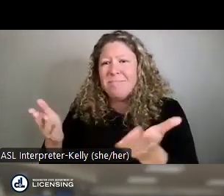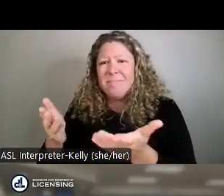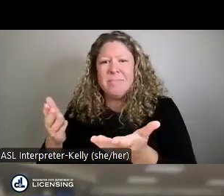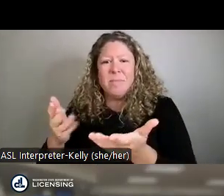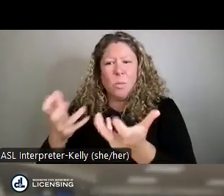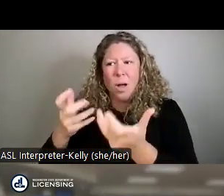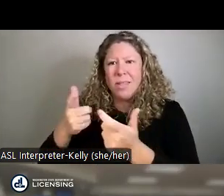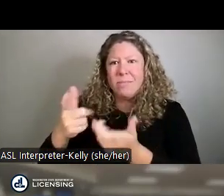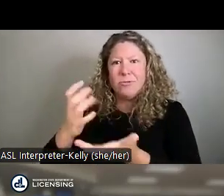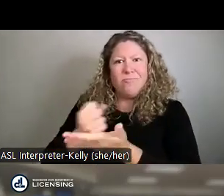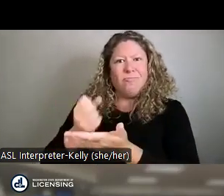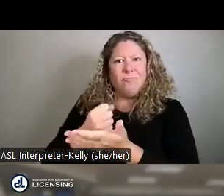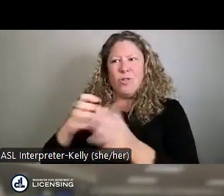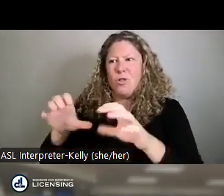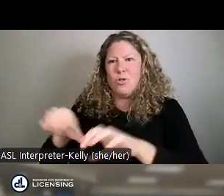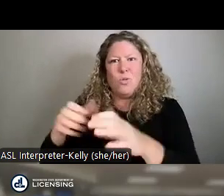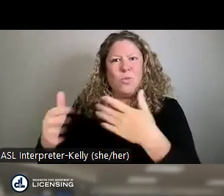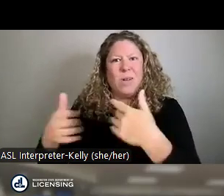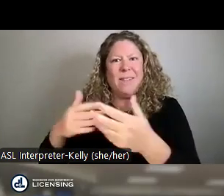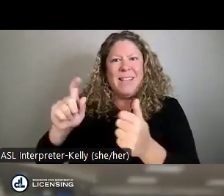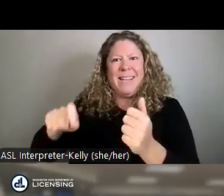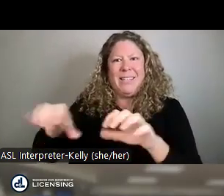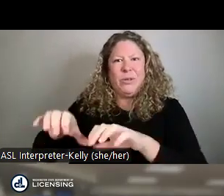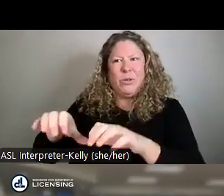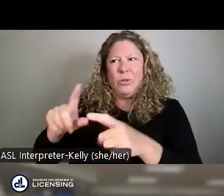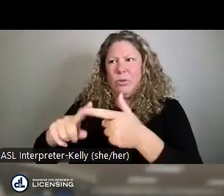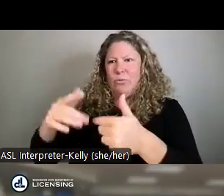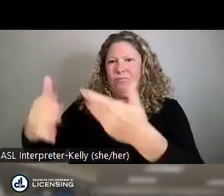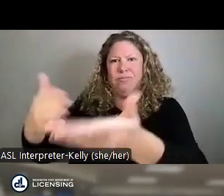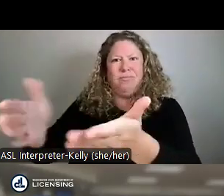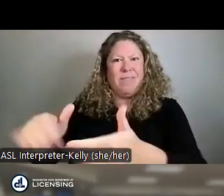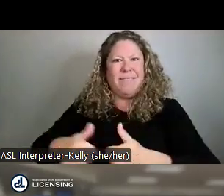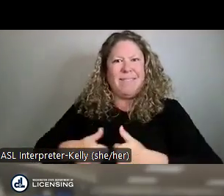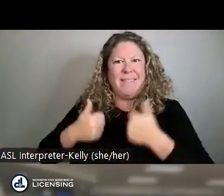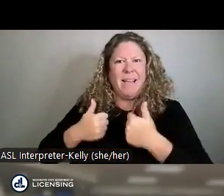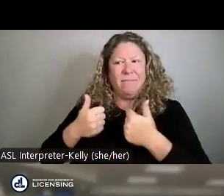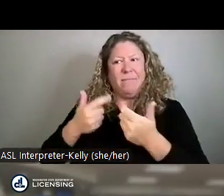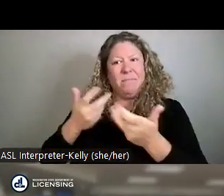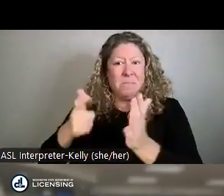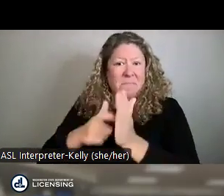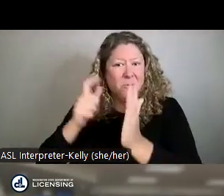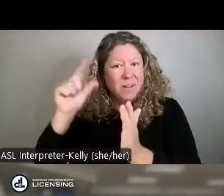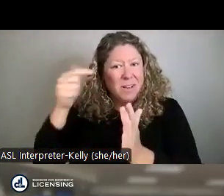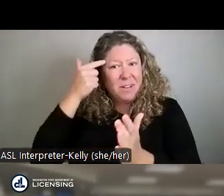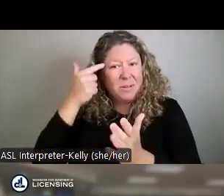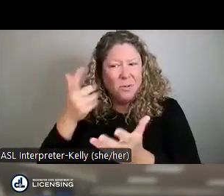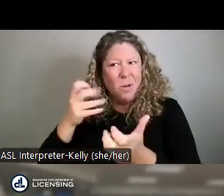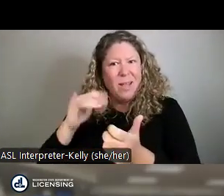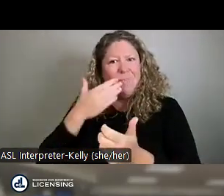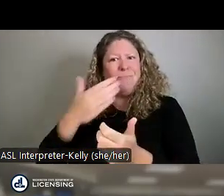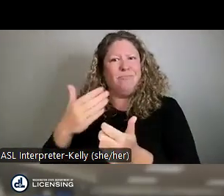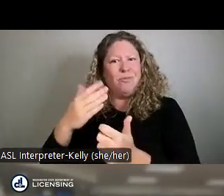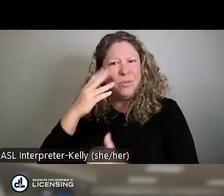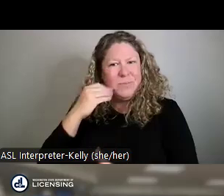why many of us are drawn to work in public service in the first place. So this is just one take on customer experience in government,